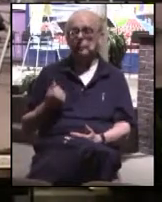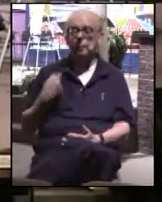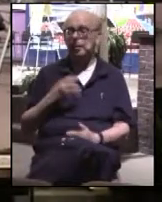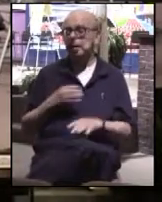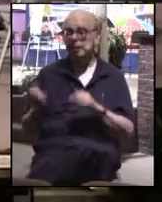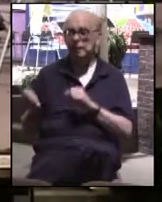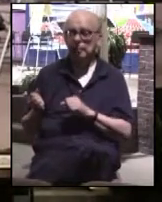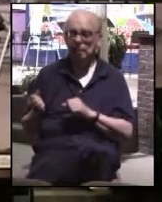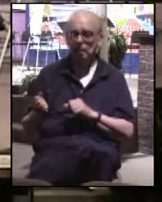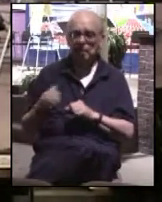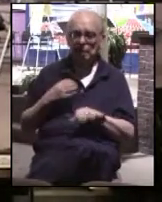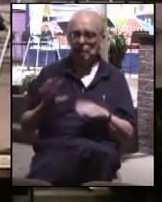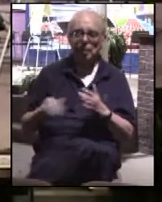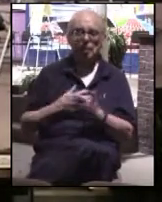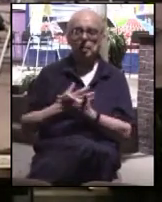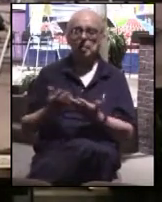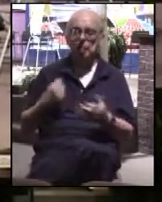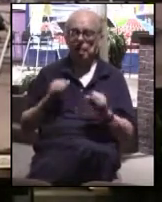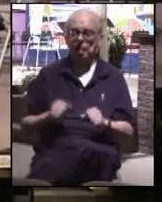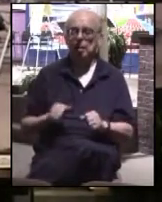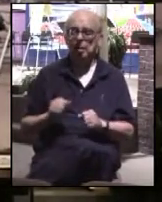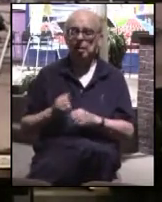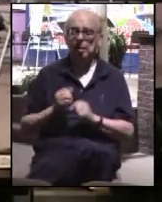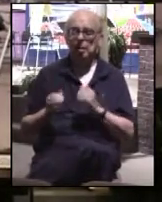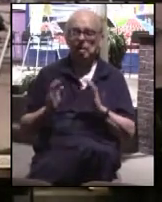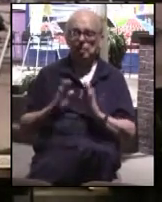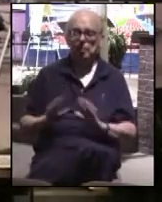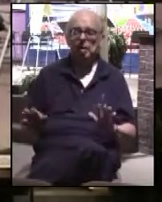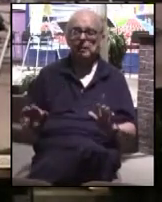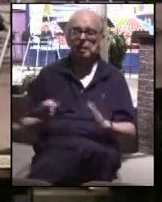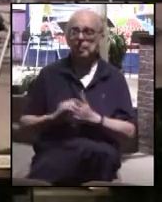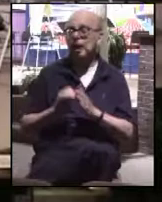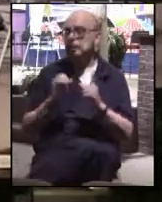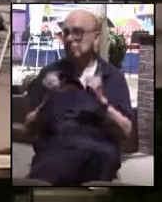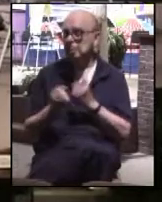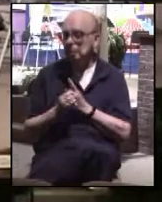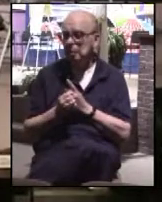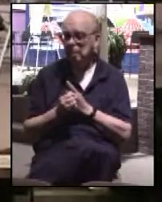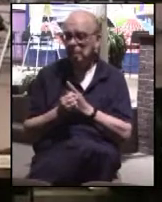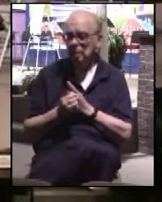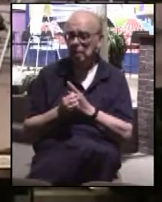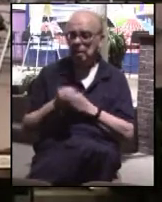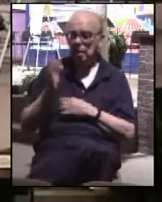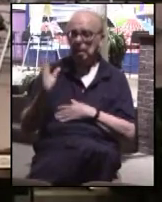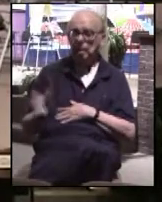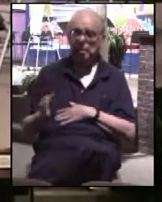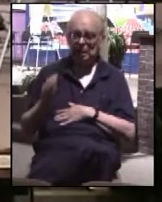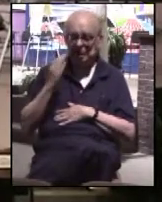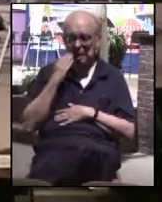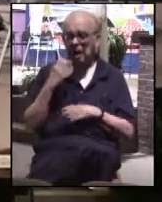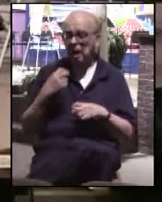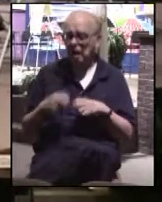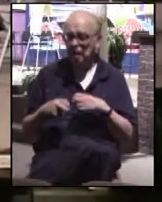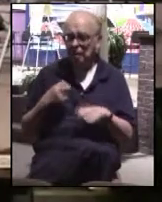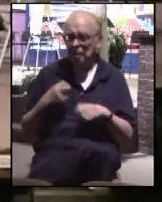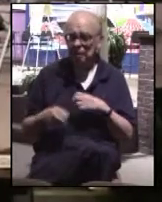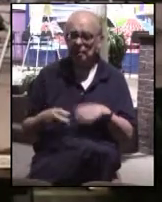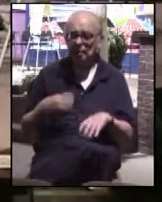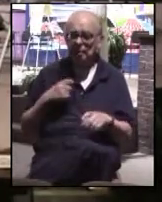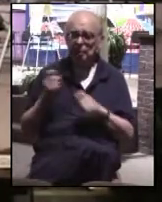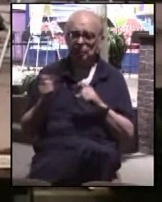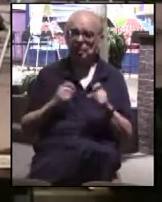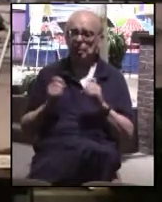leave have we done everything we can to make peace in the situation he says as a pastor i know how difficult it is to express